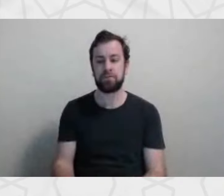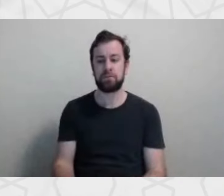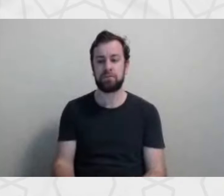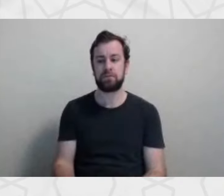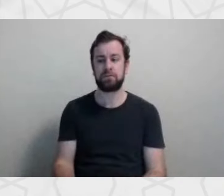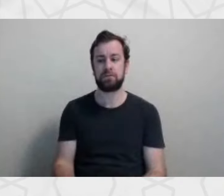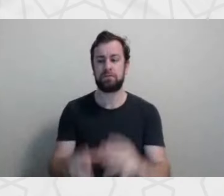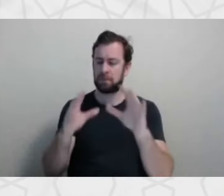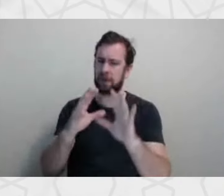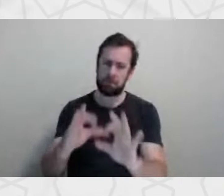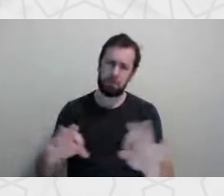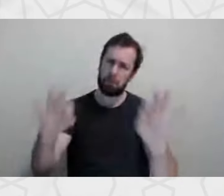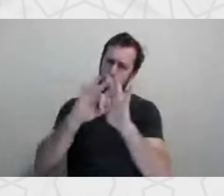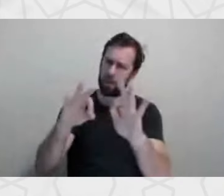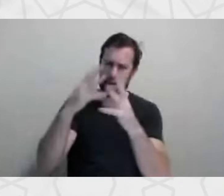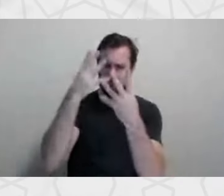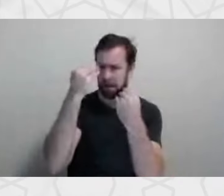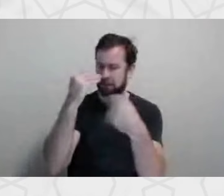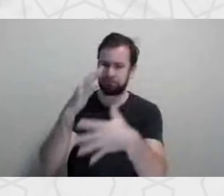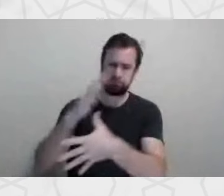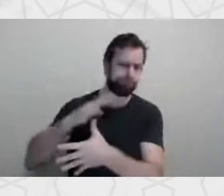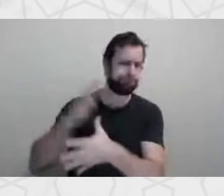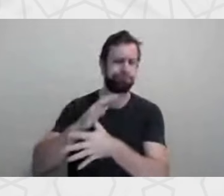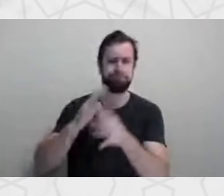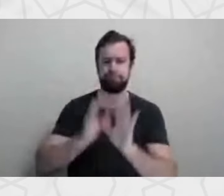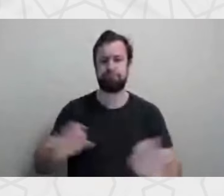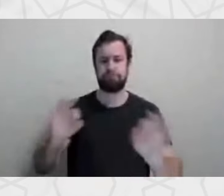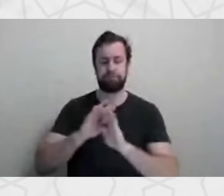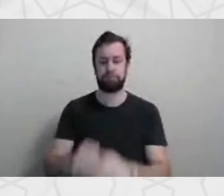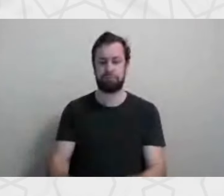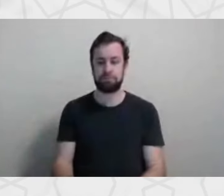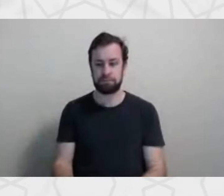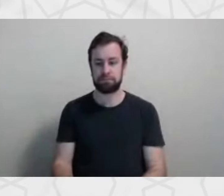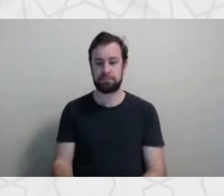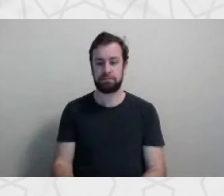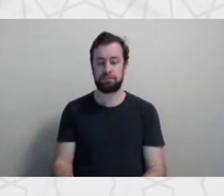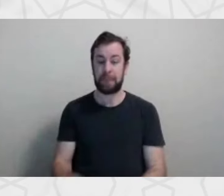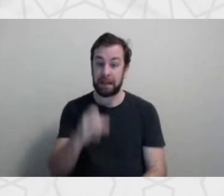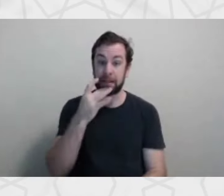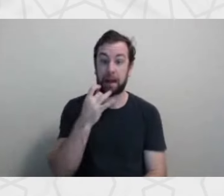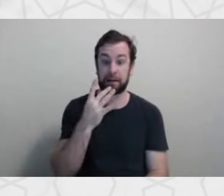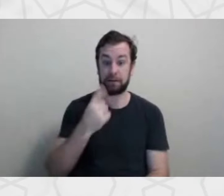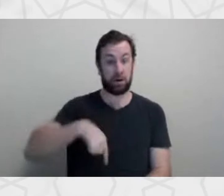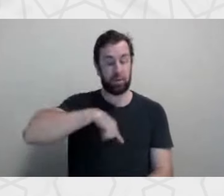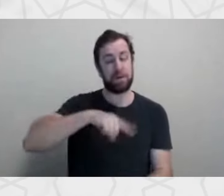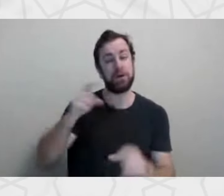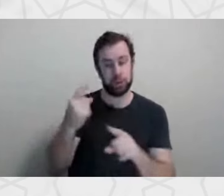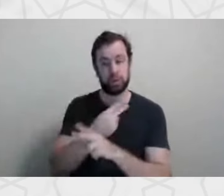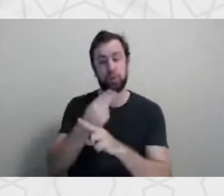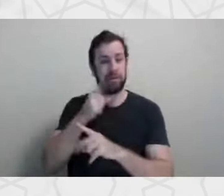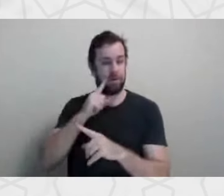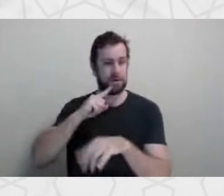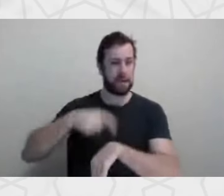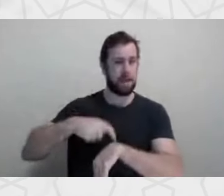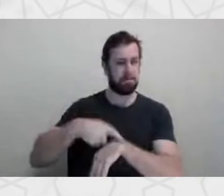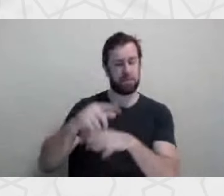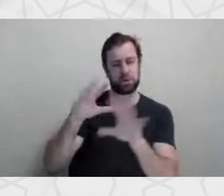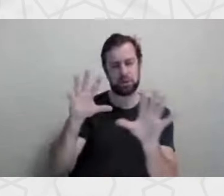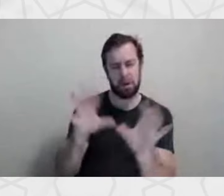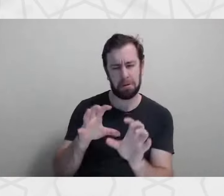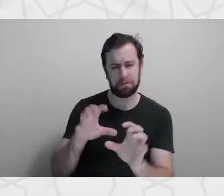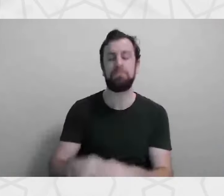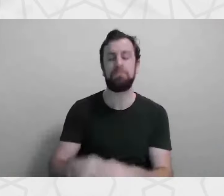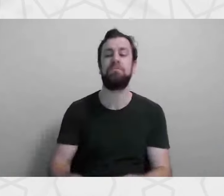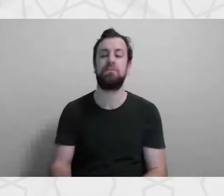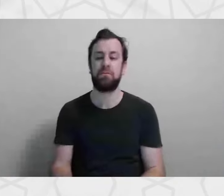critical information, light that we can use in the time of darkness. And we